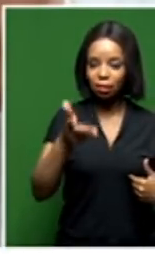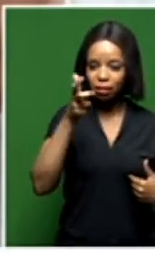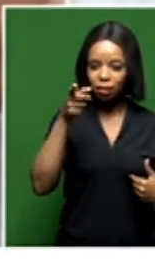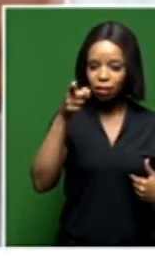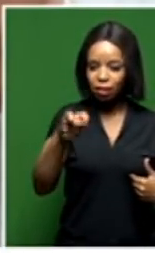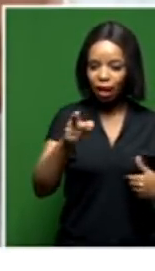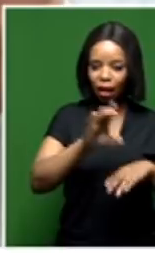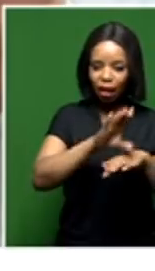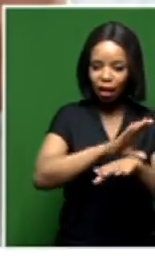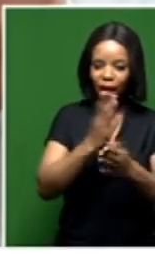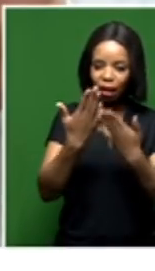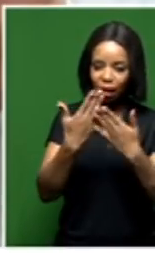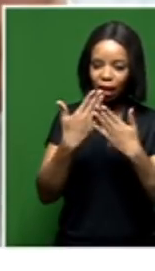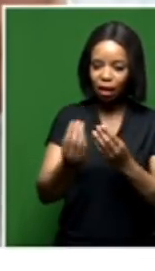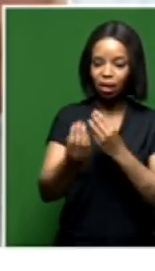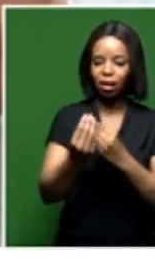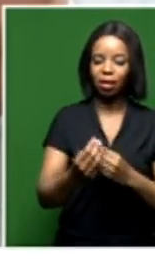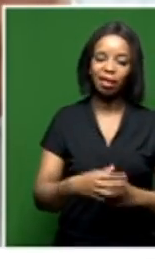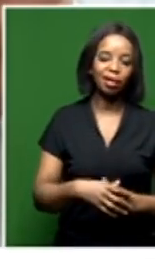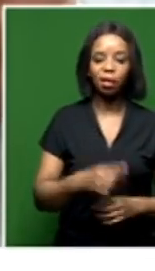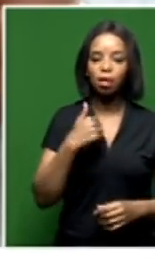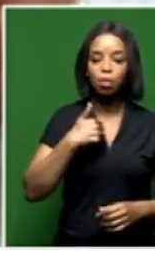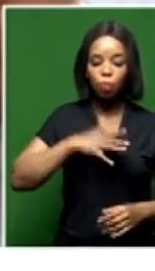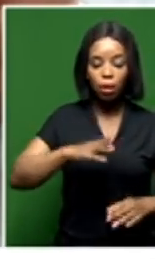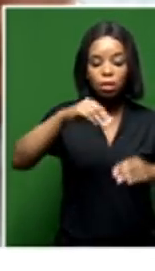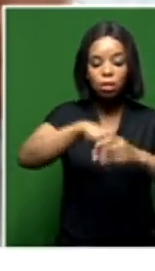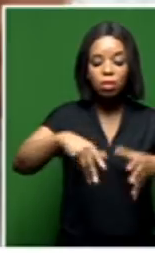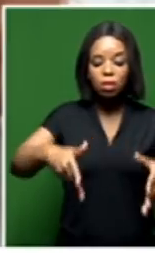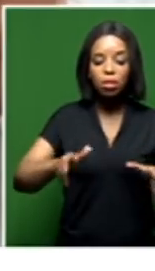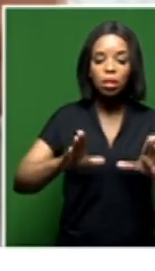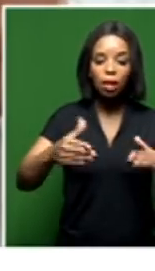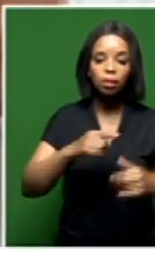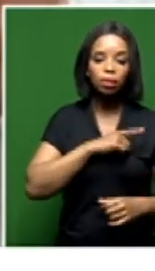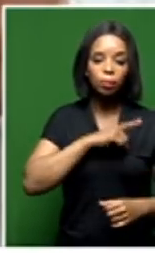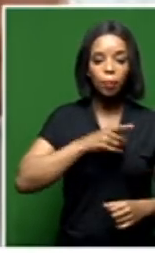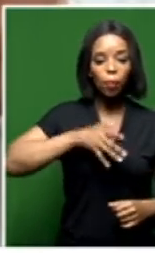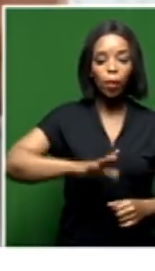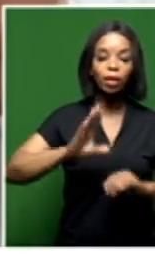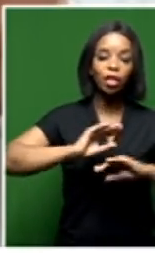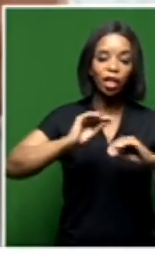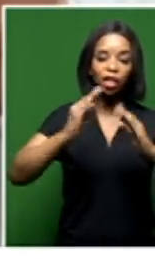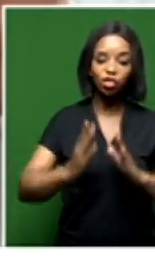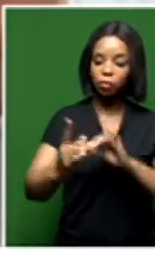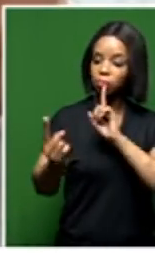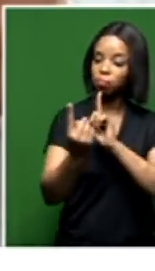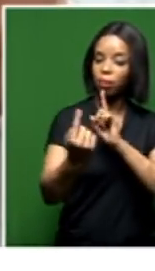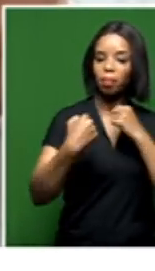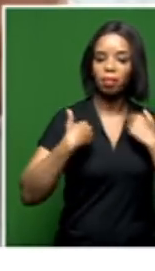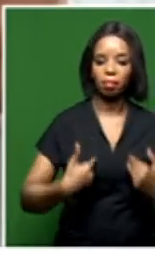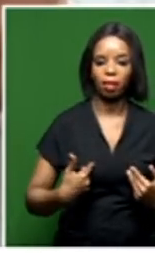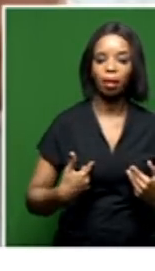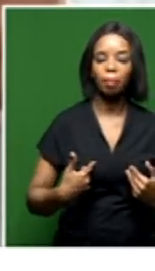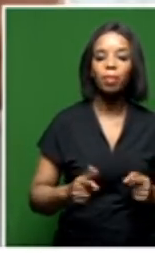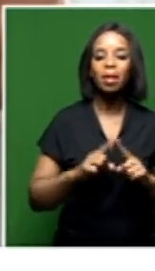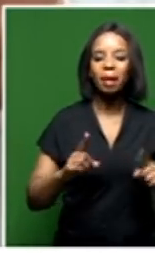so I definitely need to be in class with teachers who can give me some one-on-one attention. And that was with COVID, I was really lacking